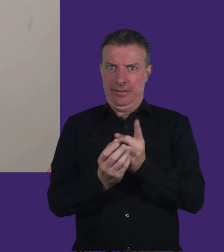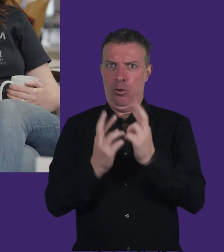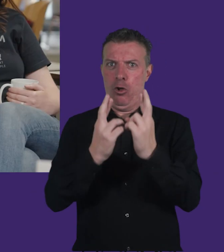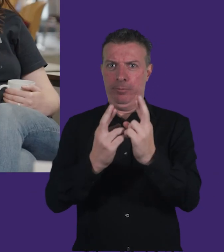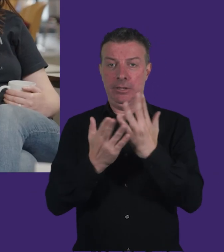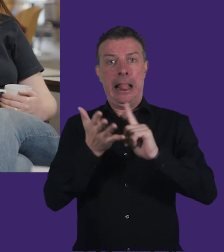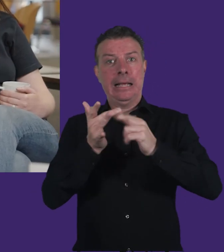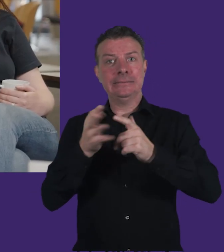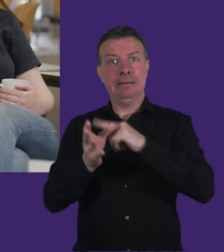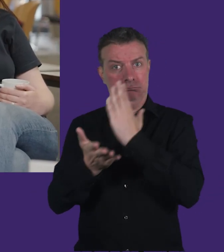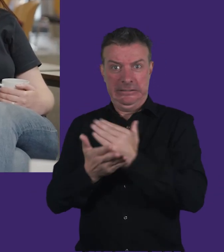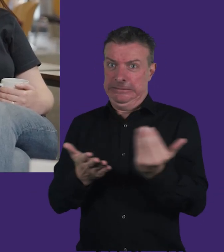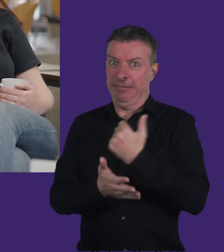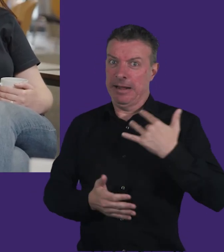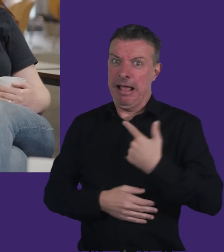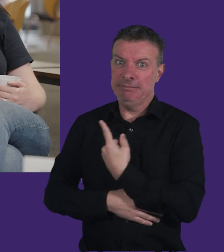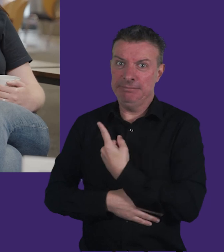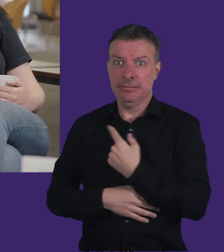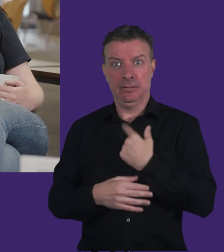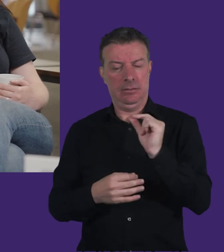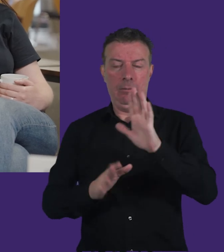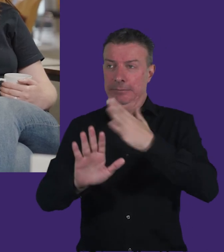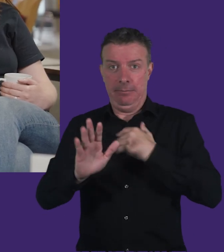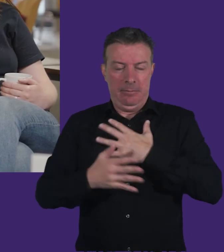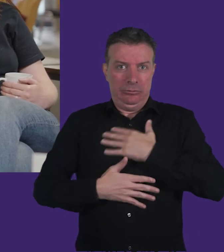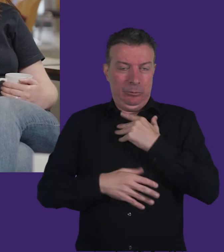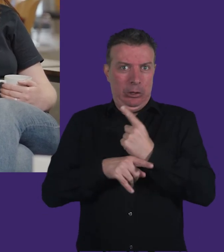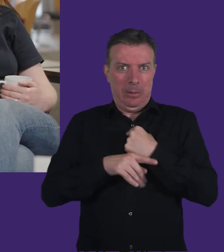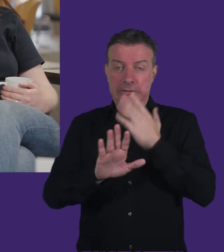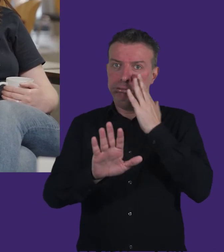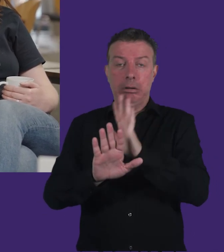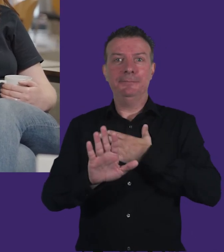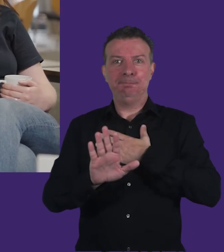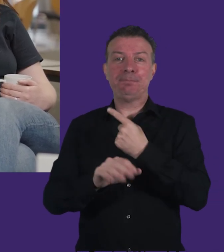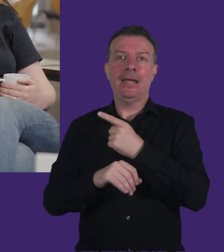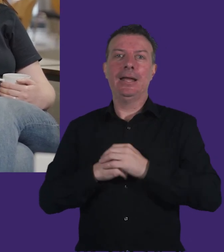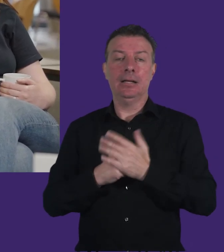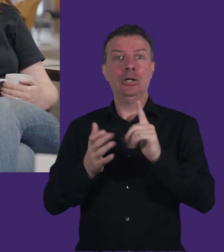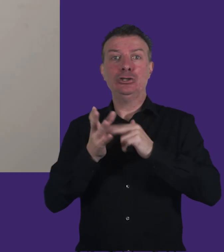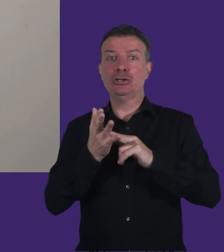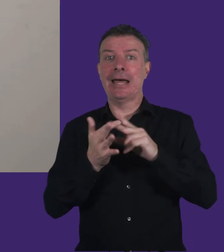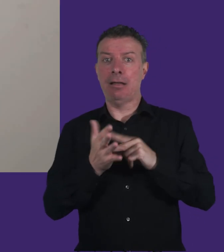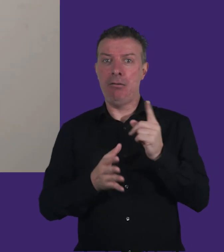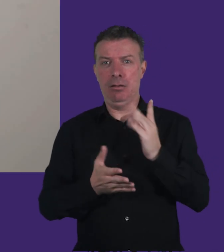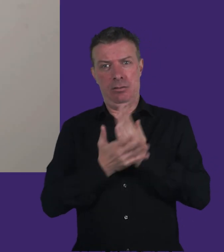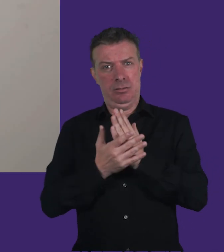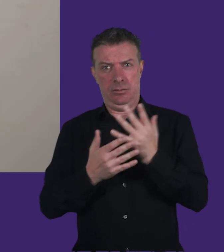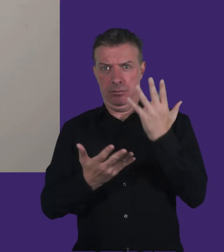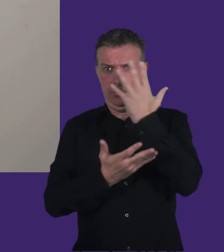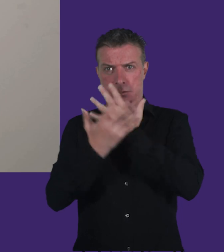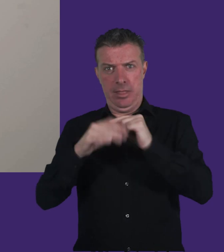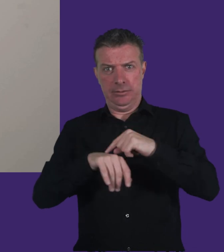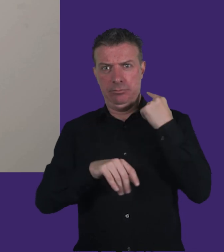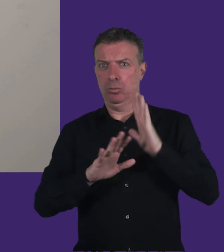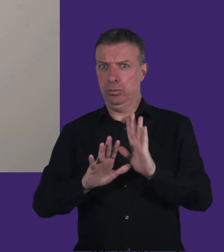everything. Lindsay actually saved my life. I get a bit emotional talking about it sometimes. Jenna was